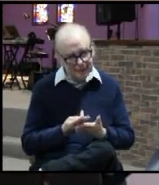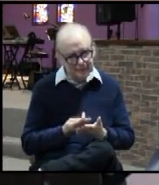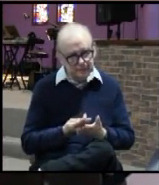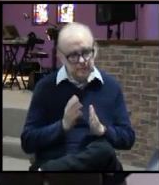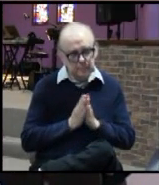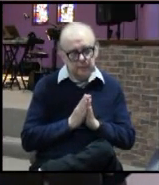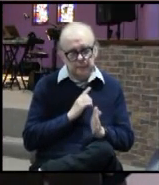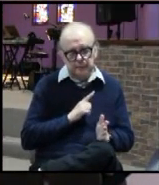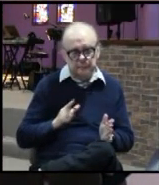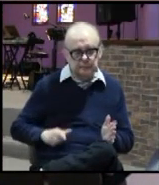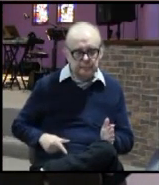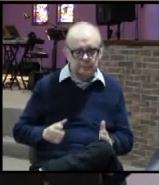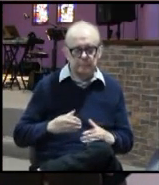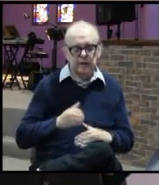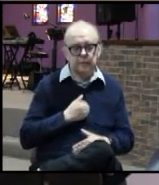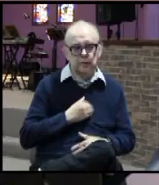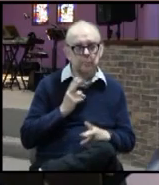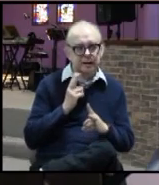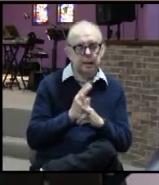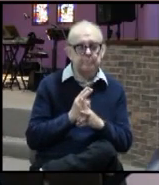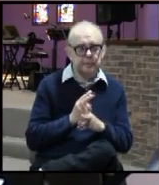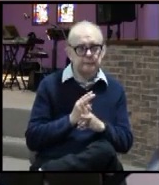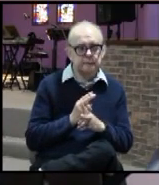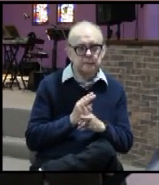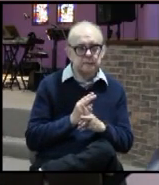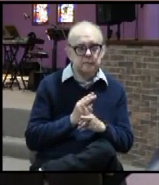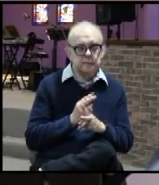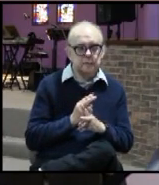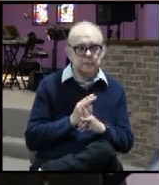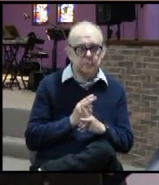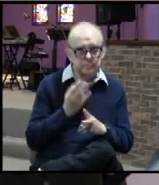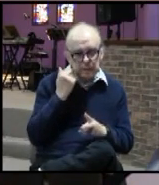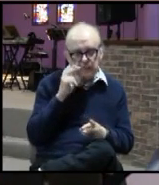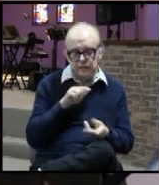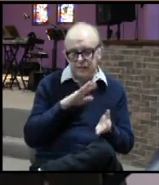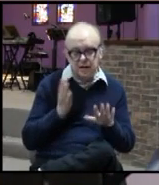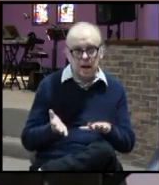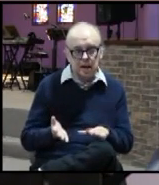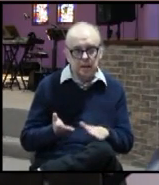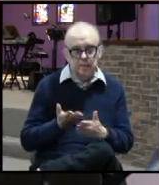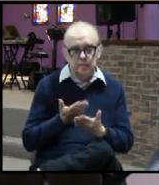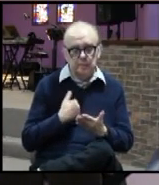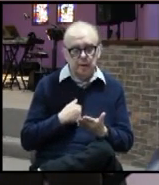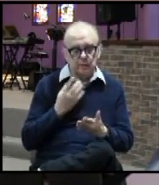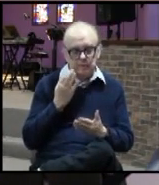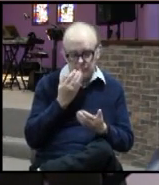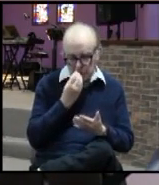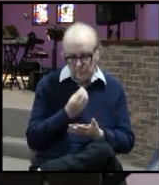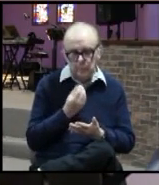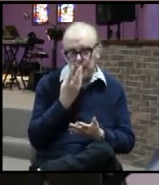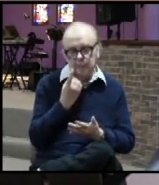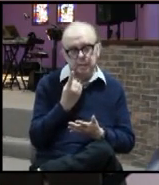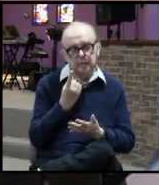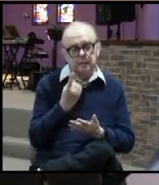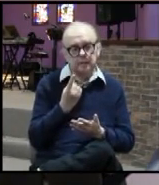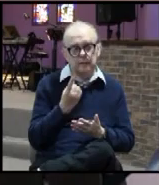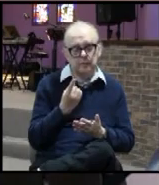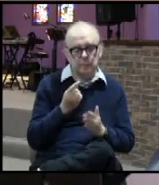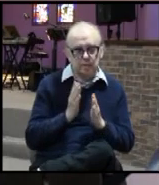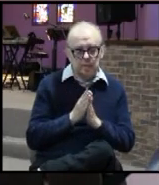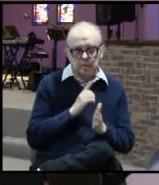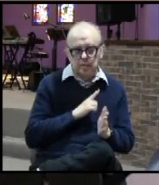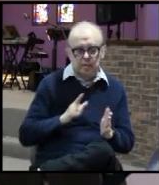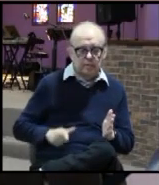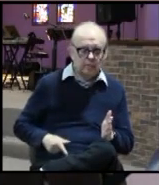pray the Lord, my soul to keep. And if I should die before I wake, I pray the